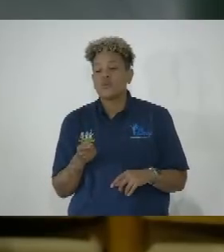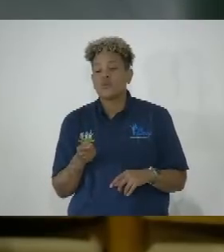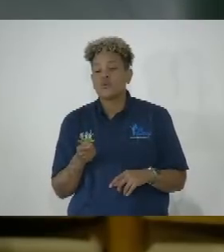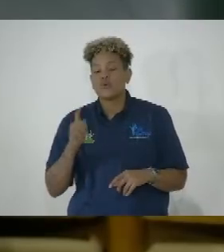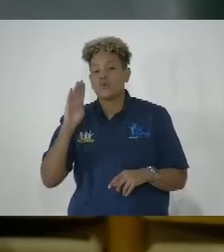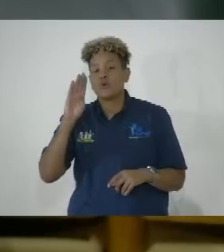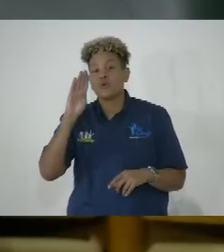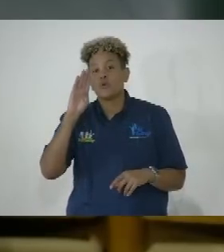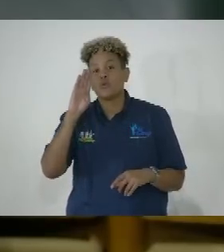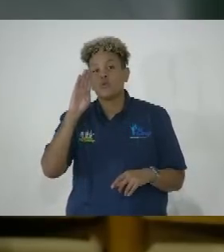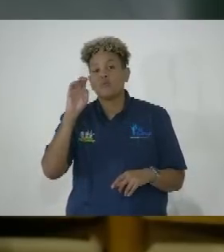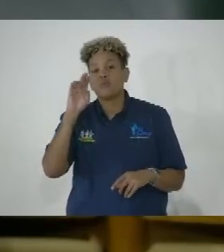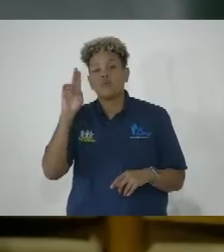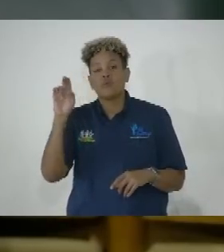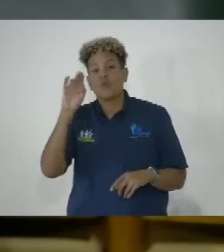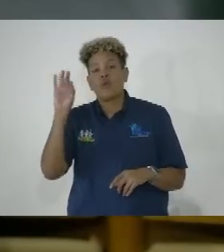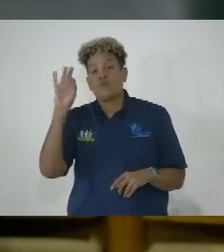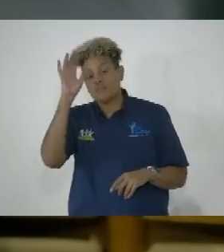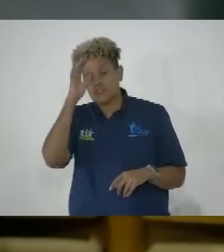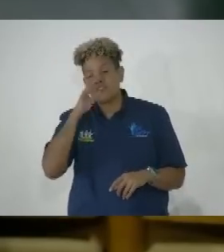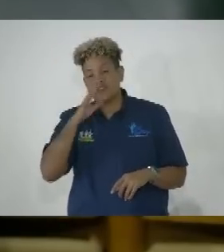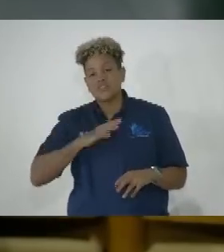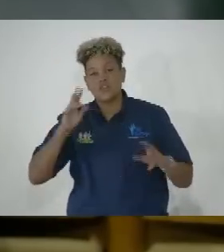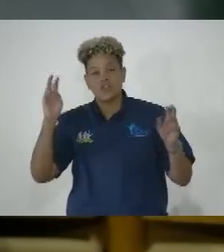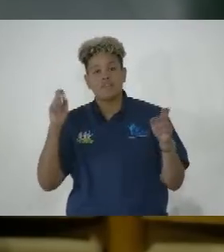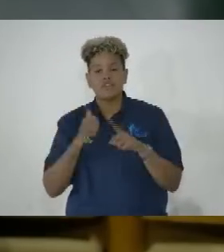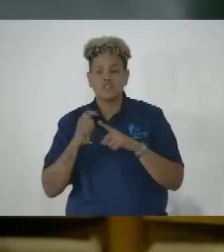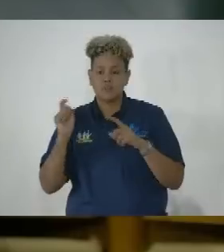Bureau of Gender Affairs, must also be